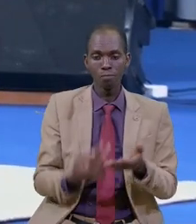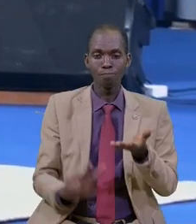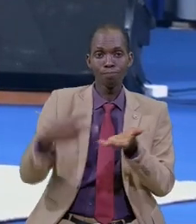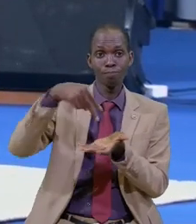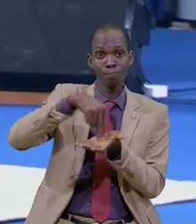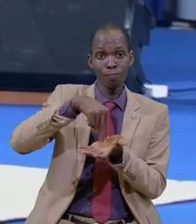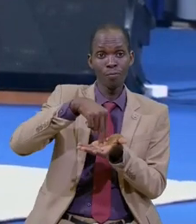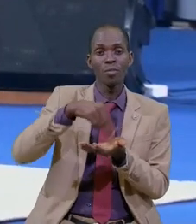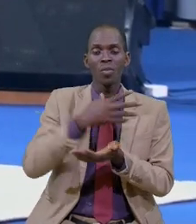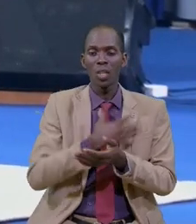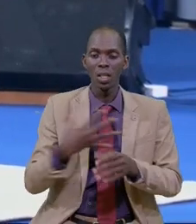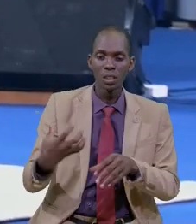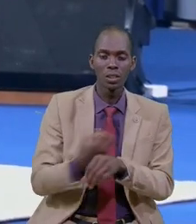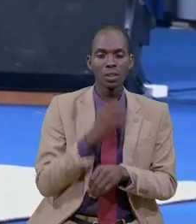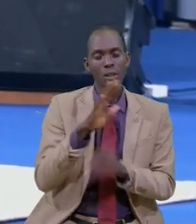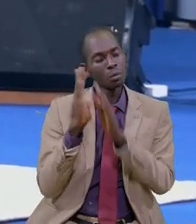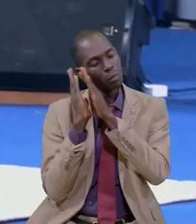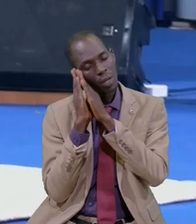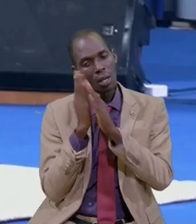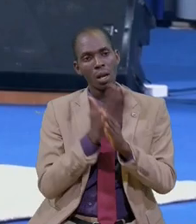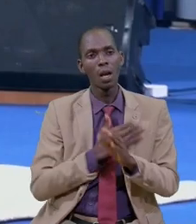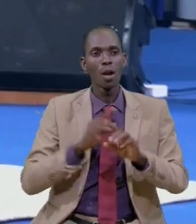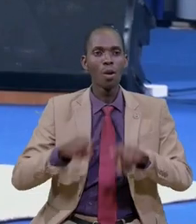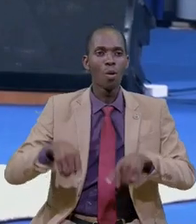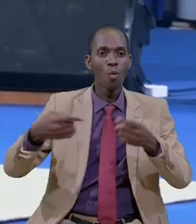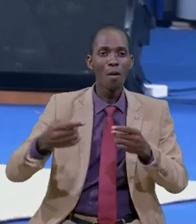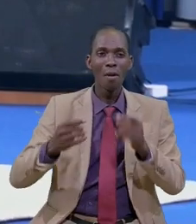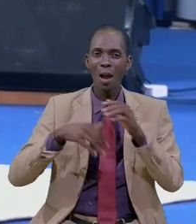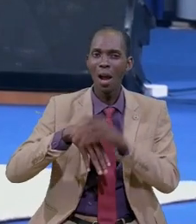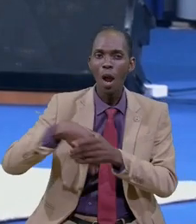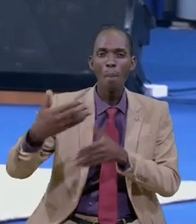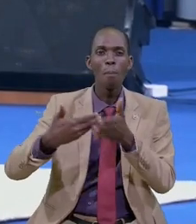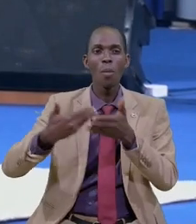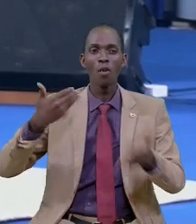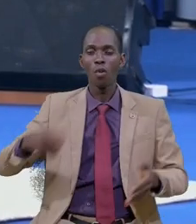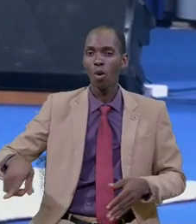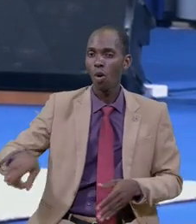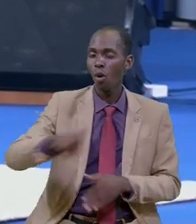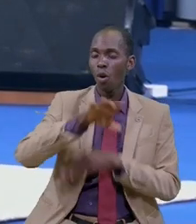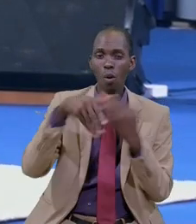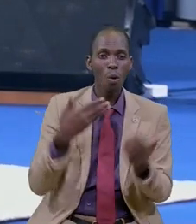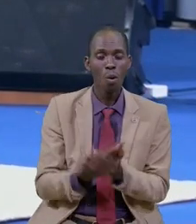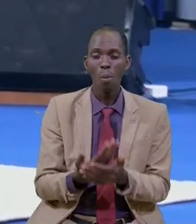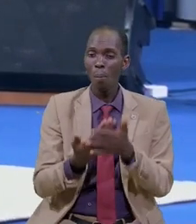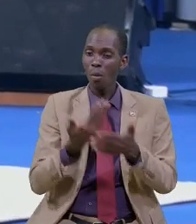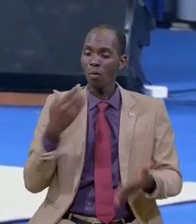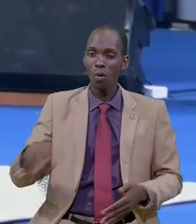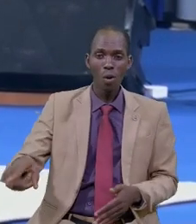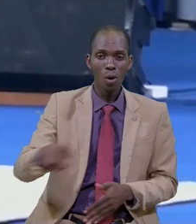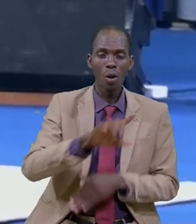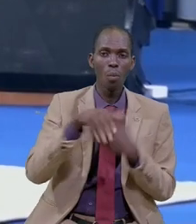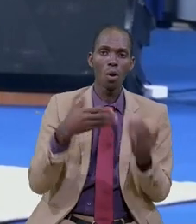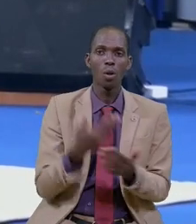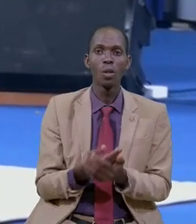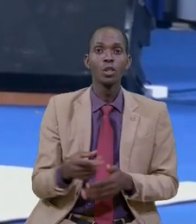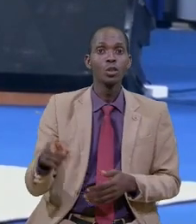bed and went forth before them all. Before them all, you will come